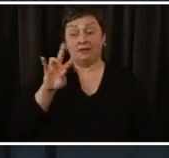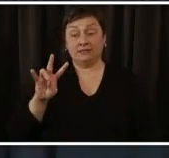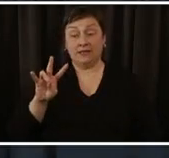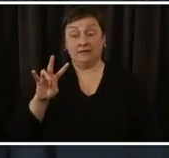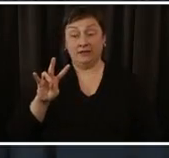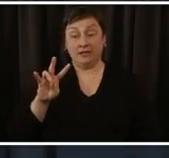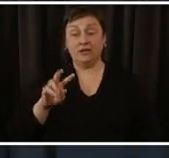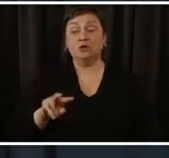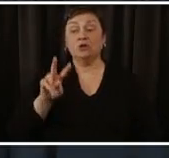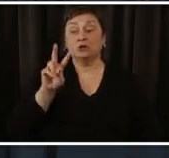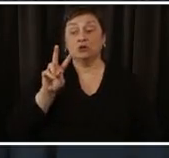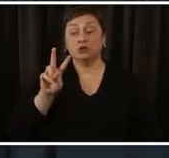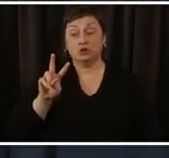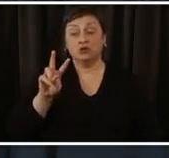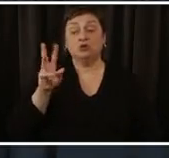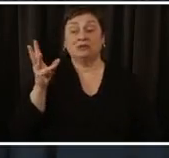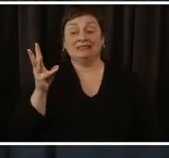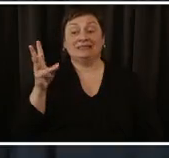1-877-CO-VAX-CO. That's